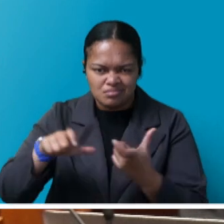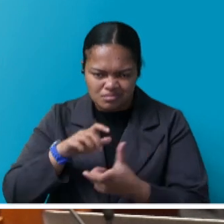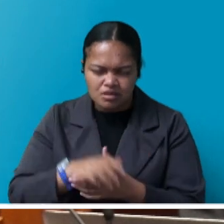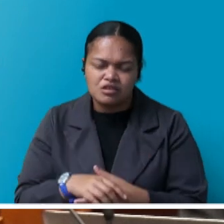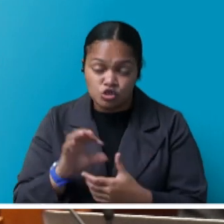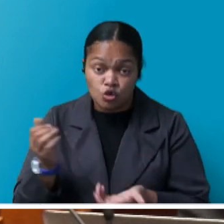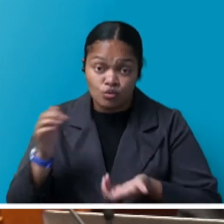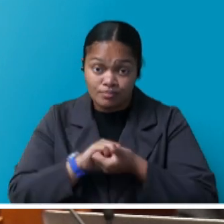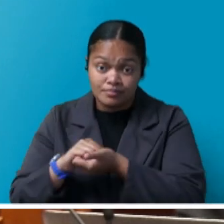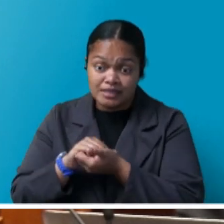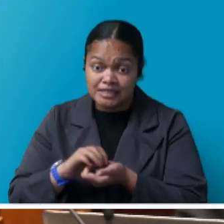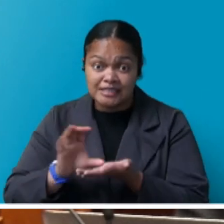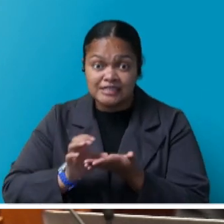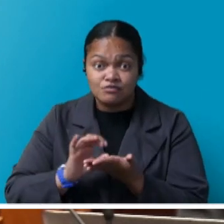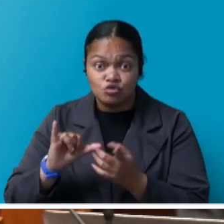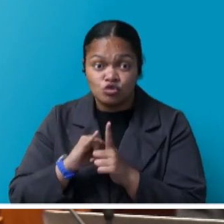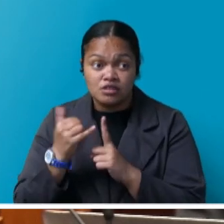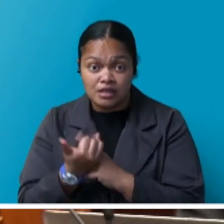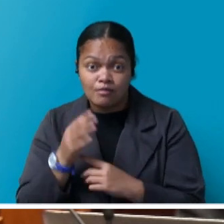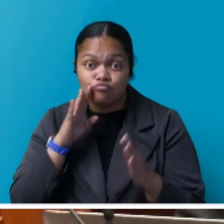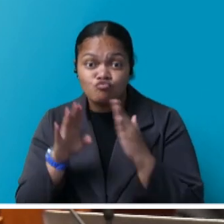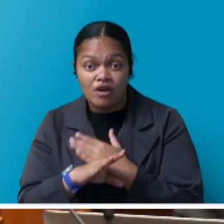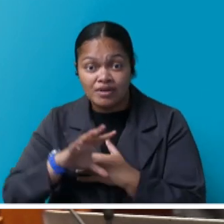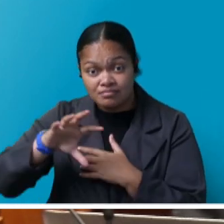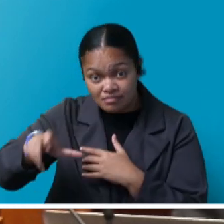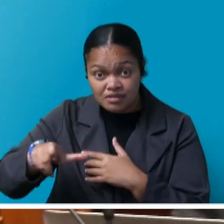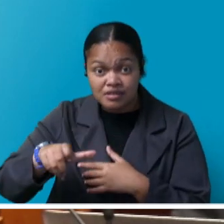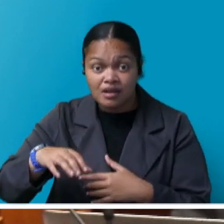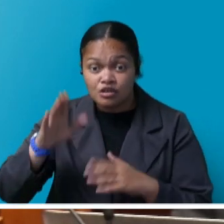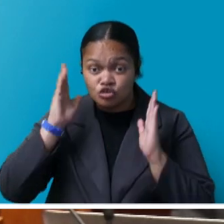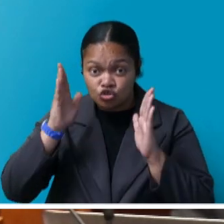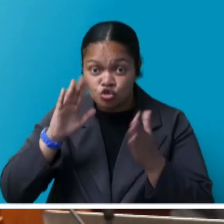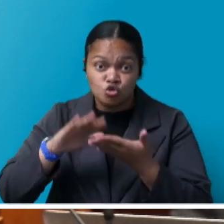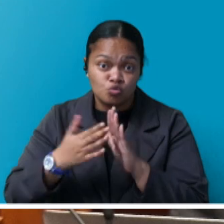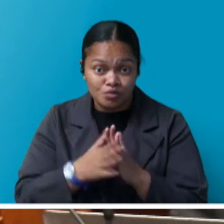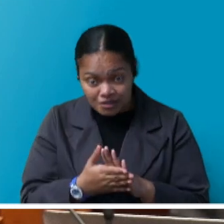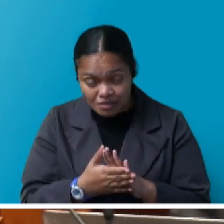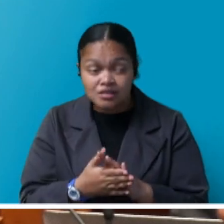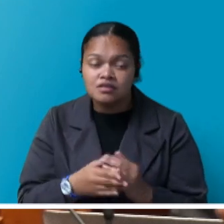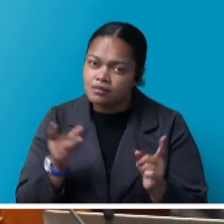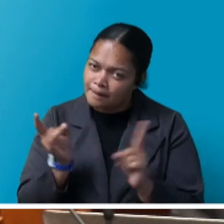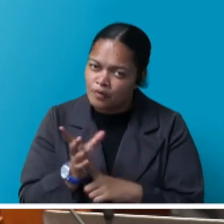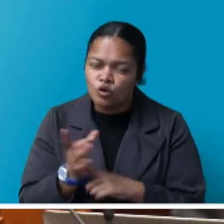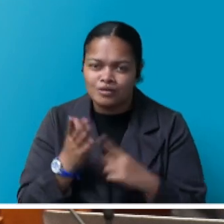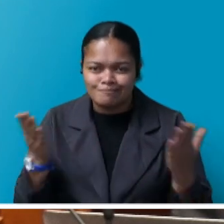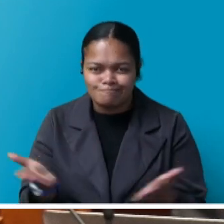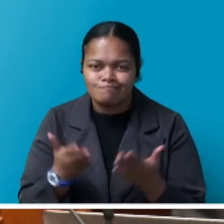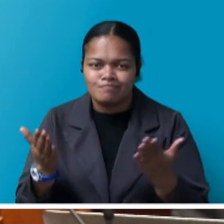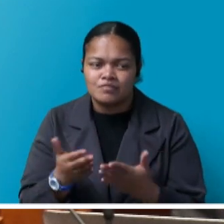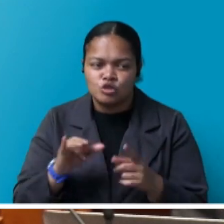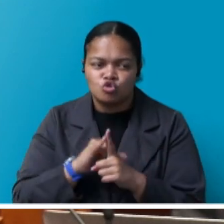collaboration with civil society organizations, the private sector, and faith-based groups is vital in reinforcing the whole-of-society